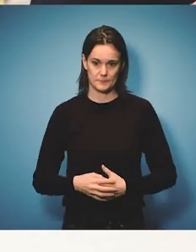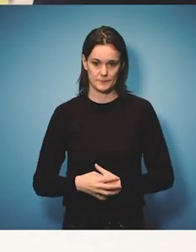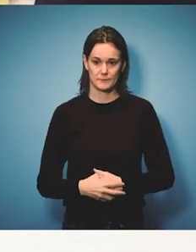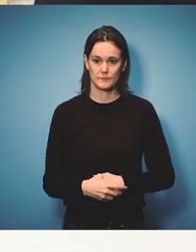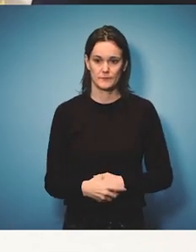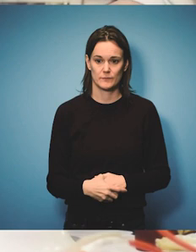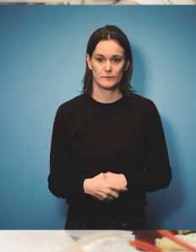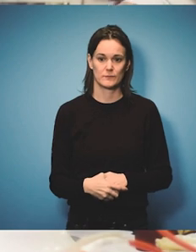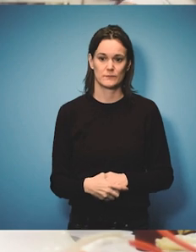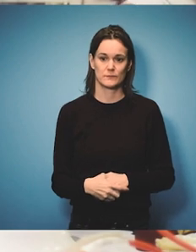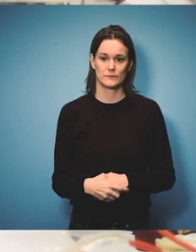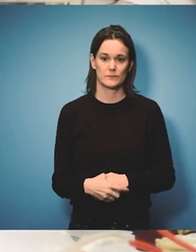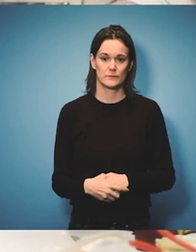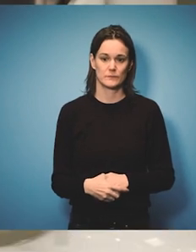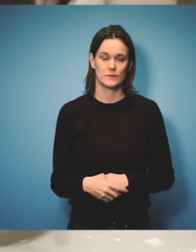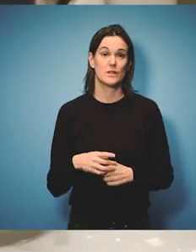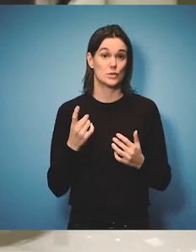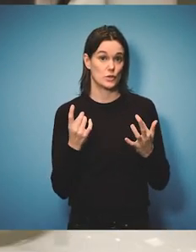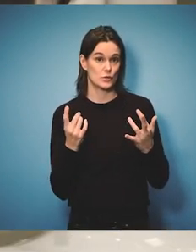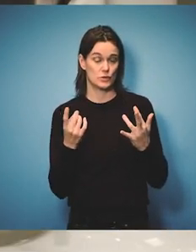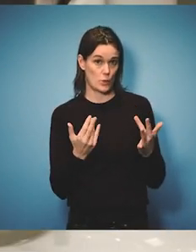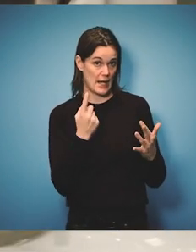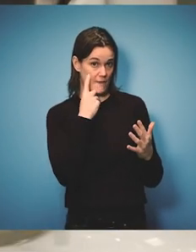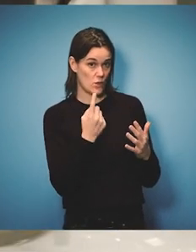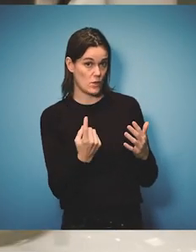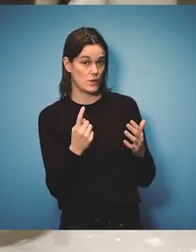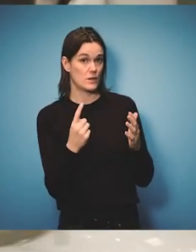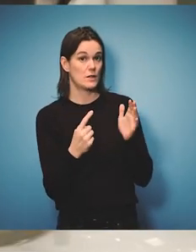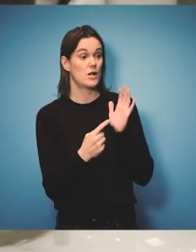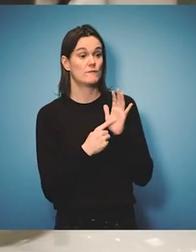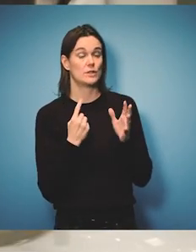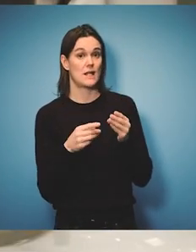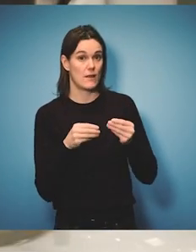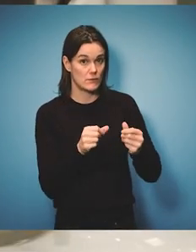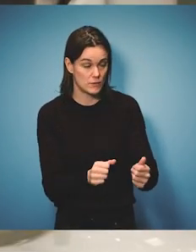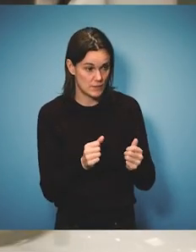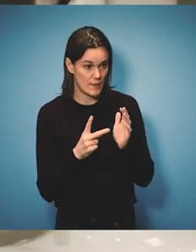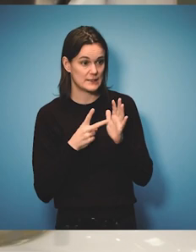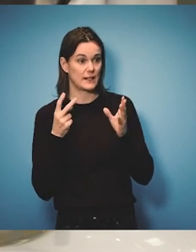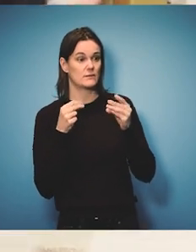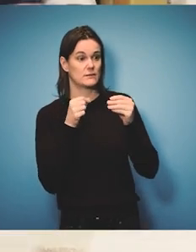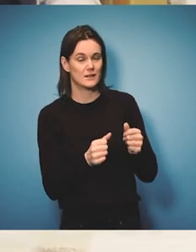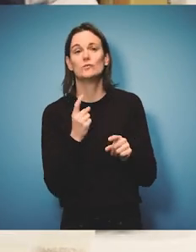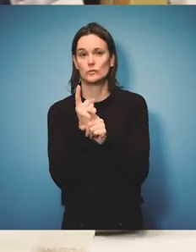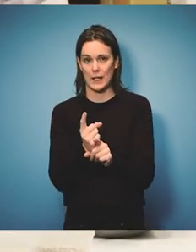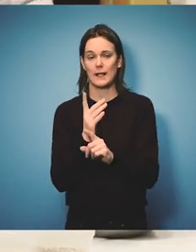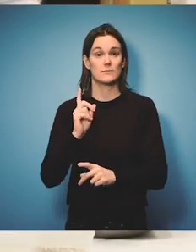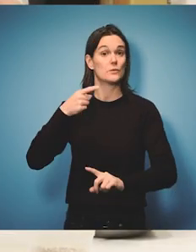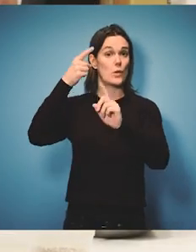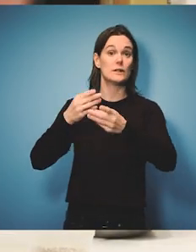nice smooth batter. So you're just waiting for one round to be absorbed and yes, then completely. Moving on to the next